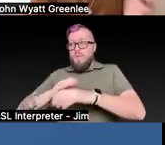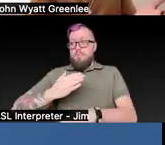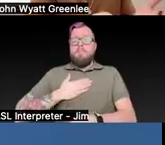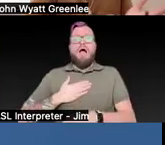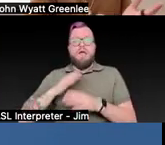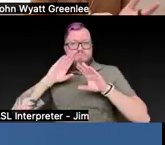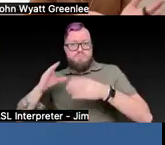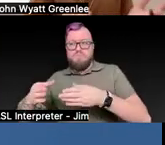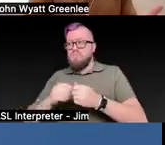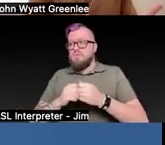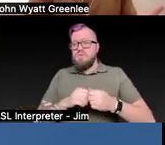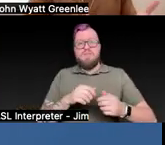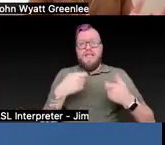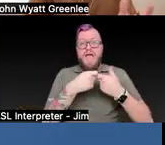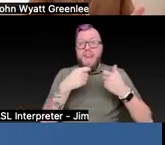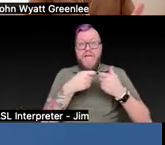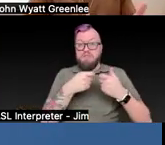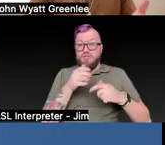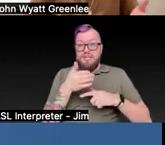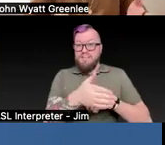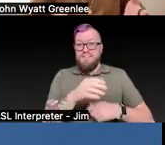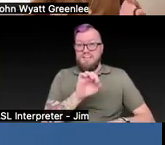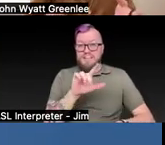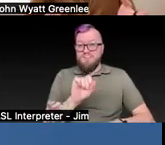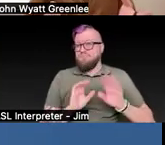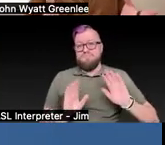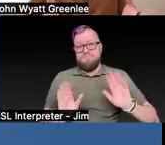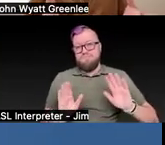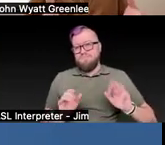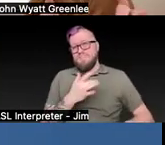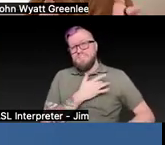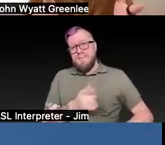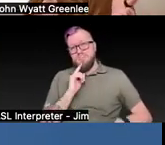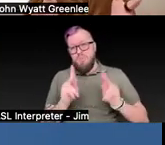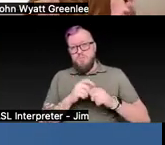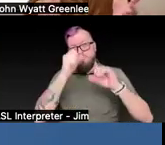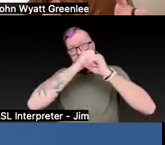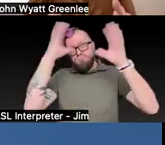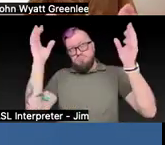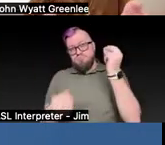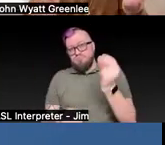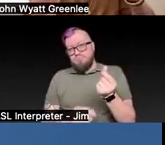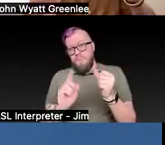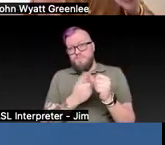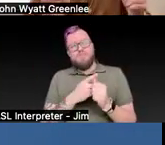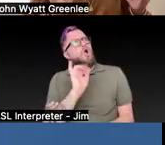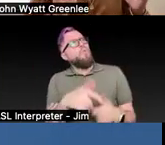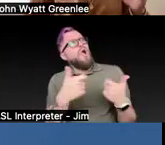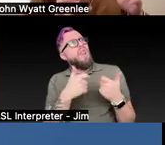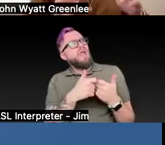So I don't work with electric eels. Those aren't the kind of eels that I think about. And those tends to be the ones that people go to often very first, like, oh, electric